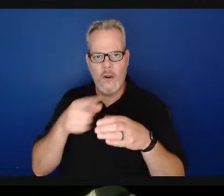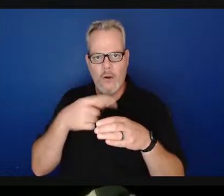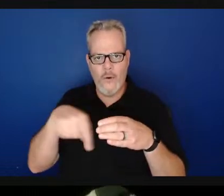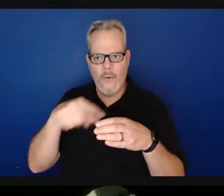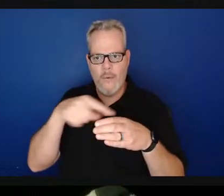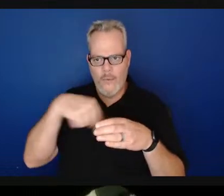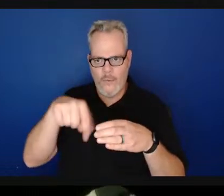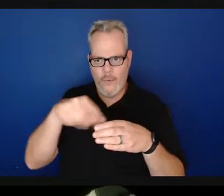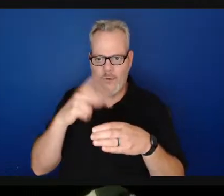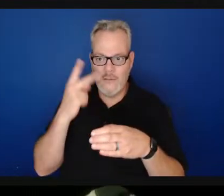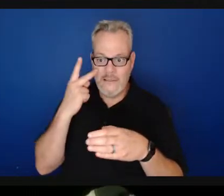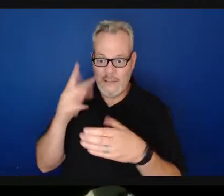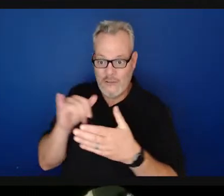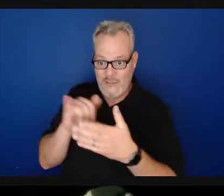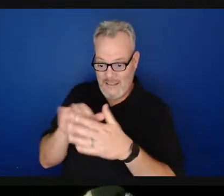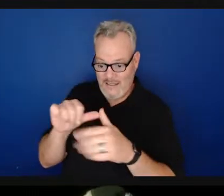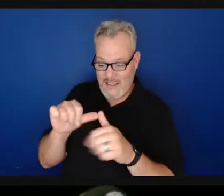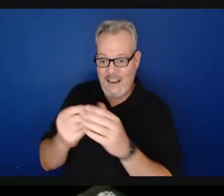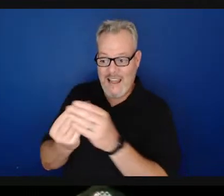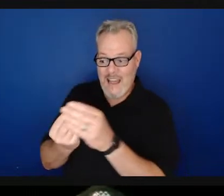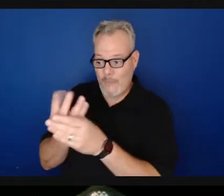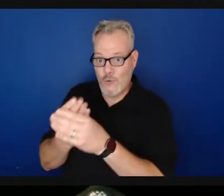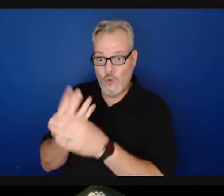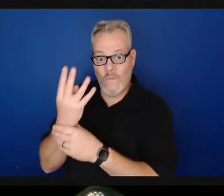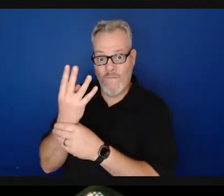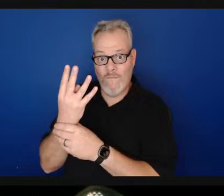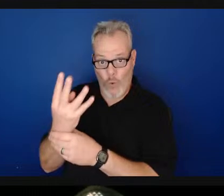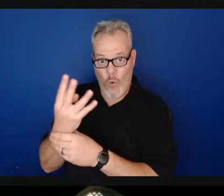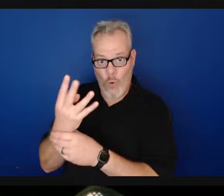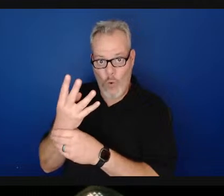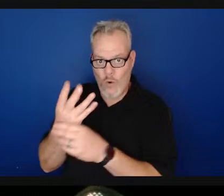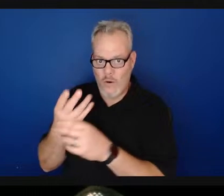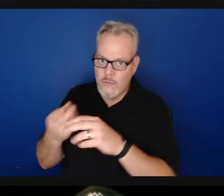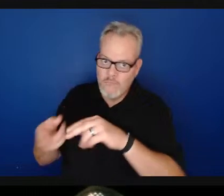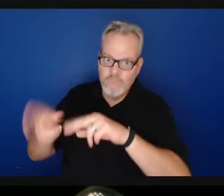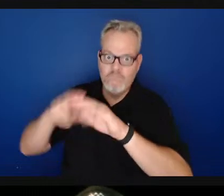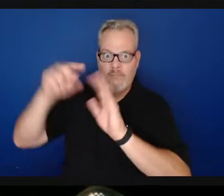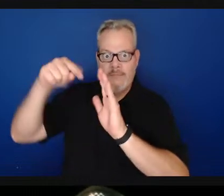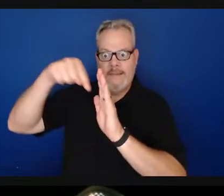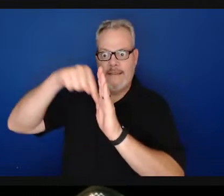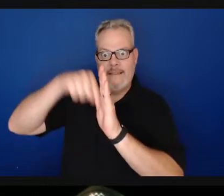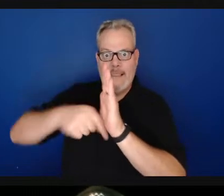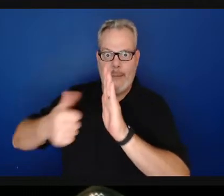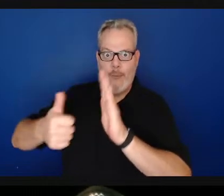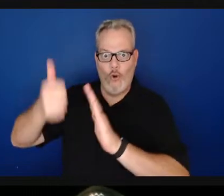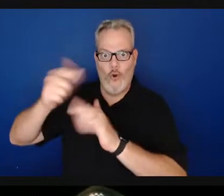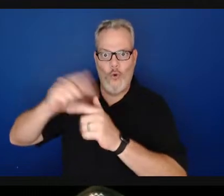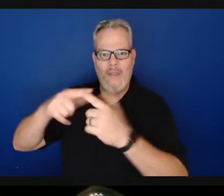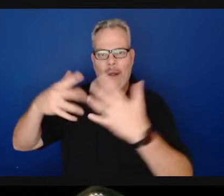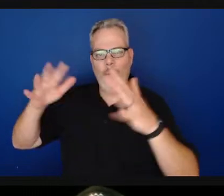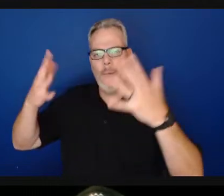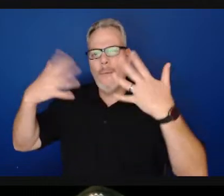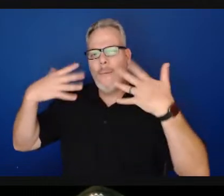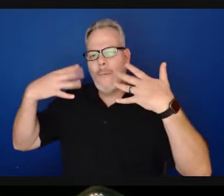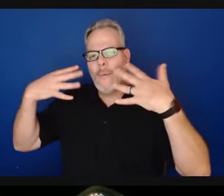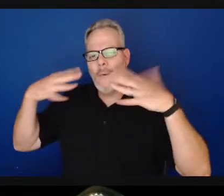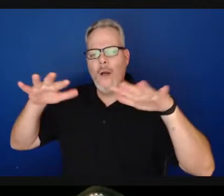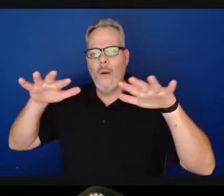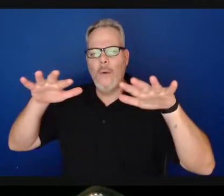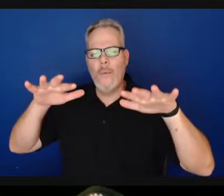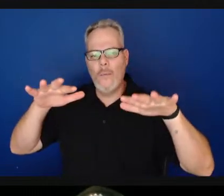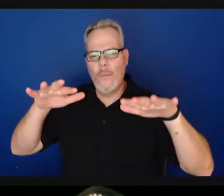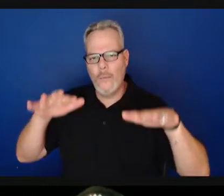4 gain in depth, especially in that area, and then this kind of cooling and sagging as usually